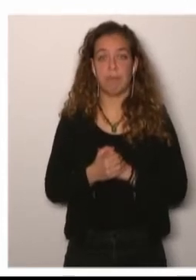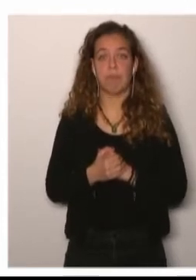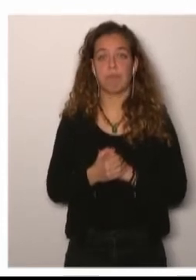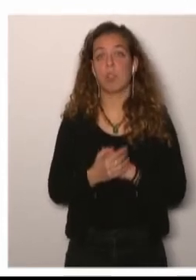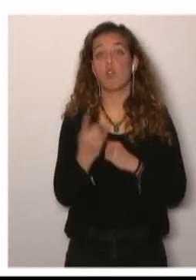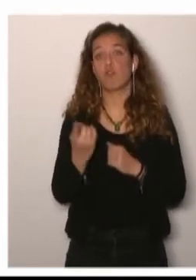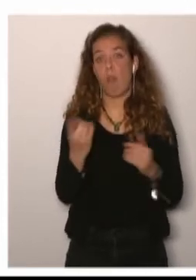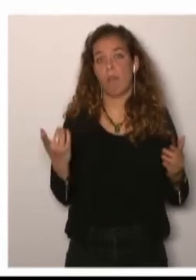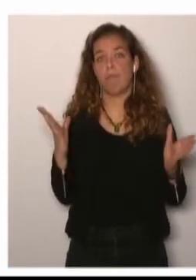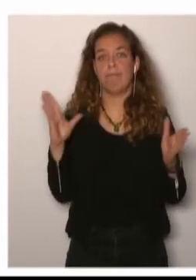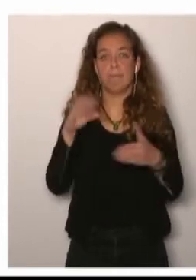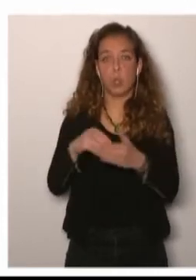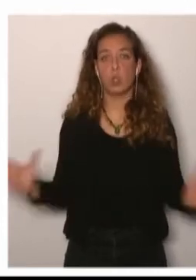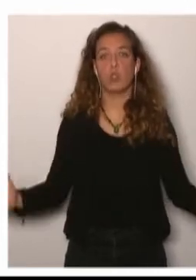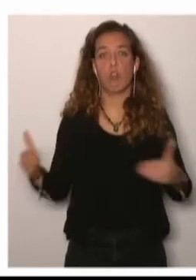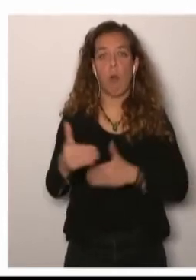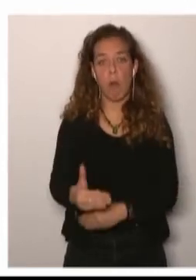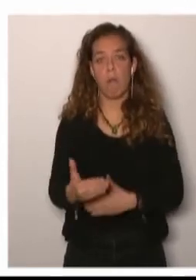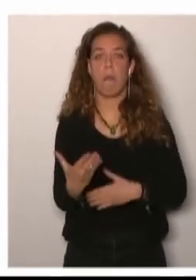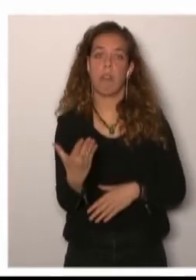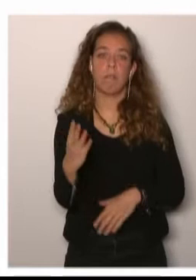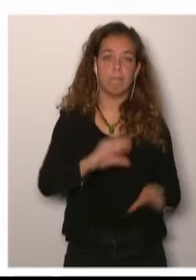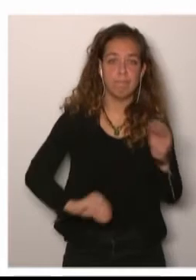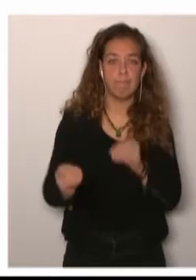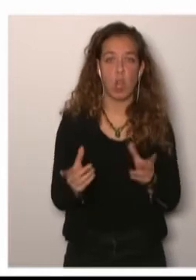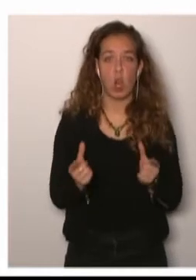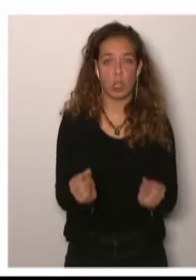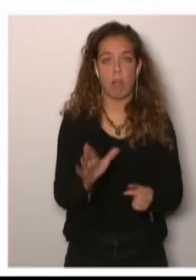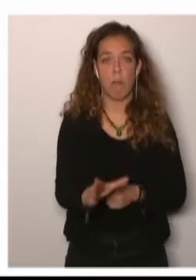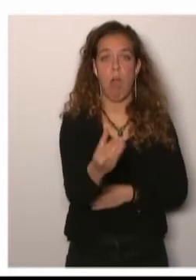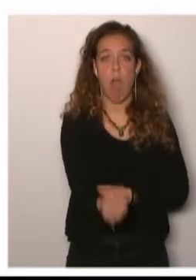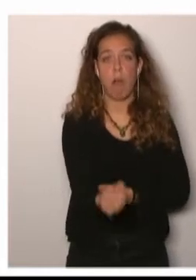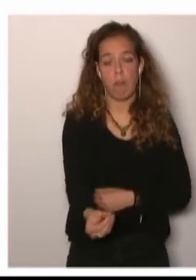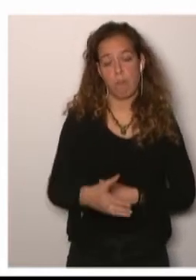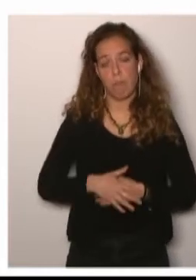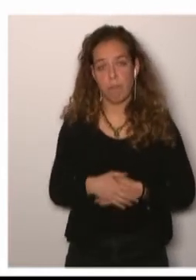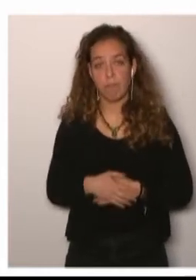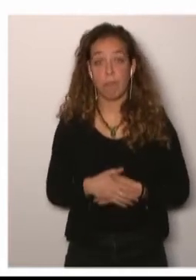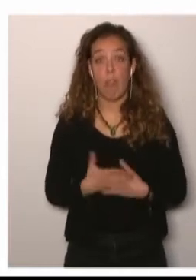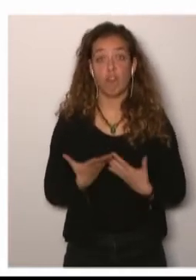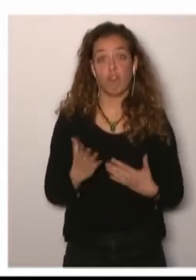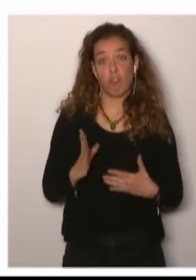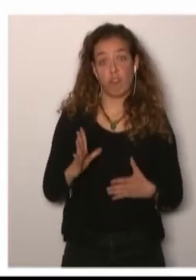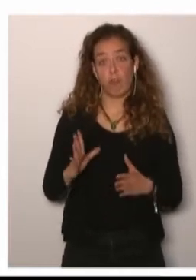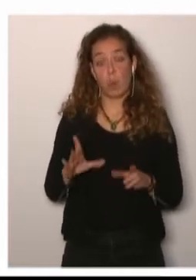with you that both platforms had EMA scientific advice and qualification advice respectively